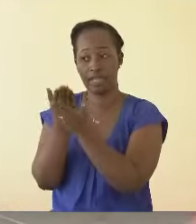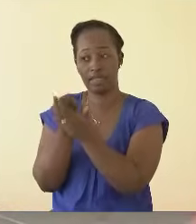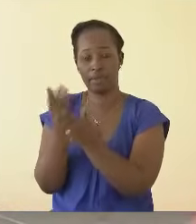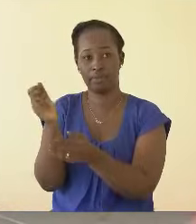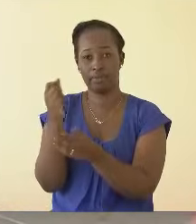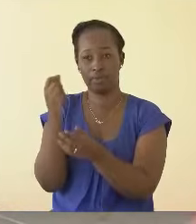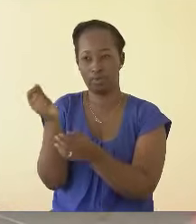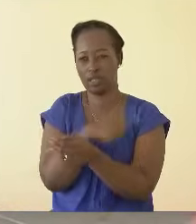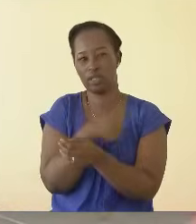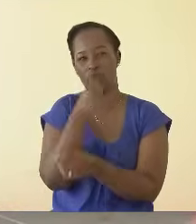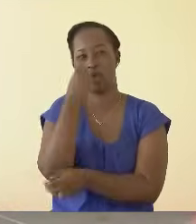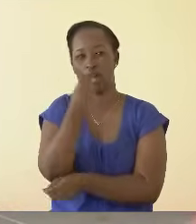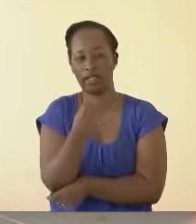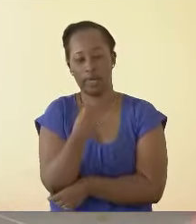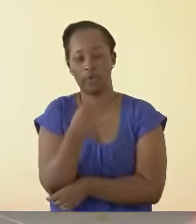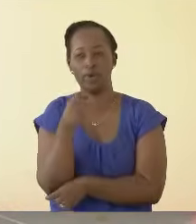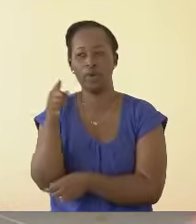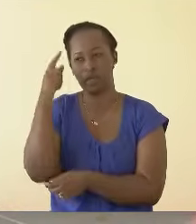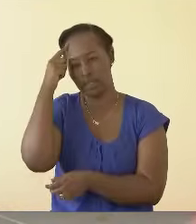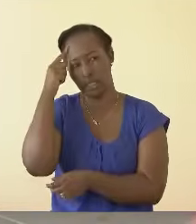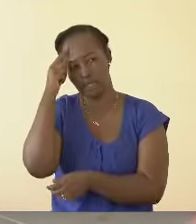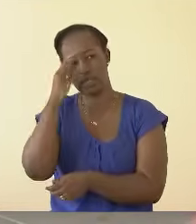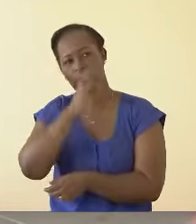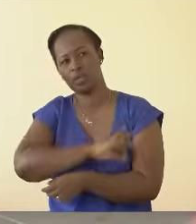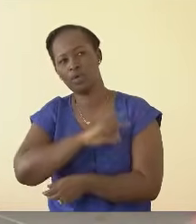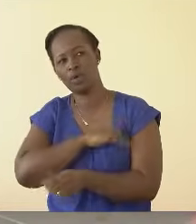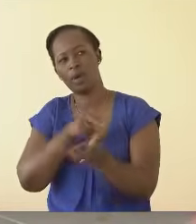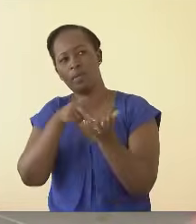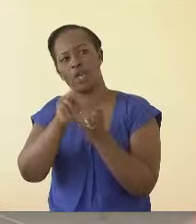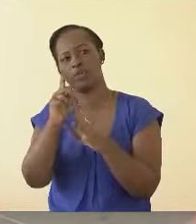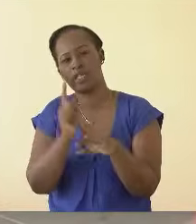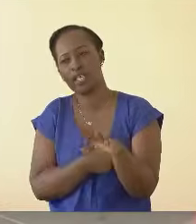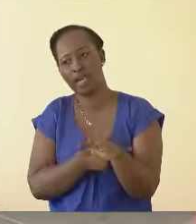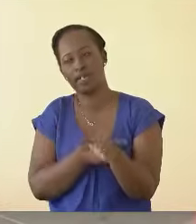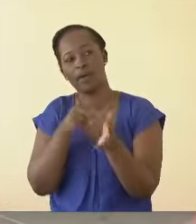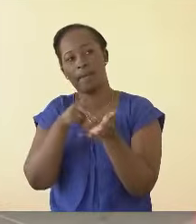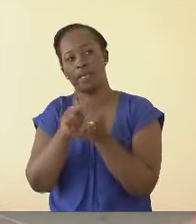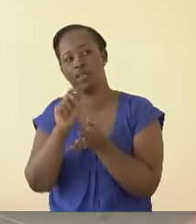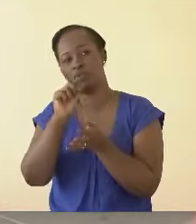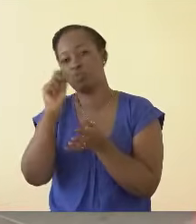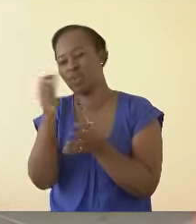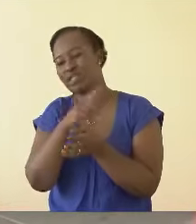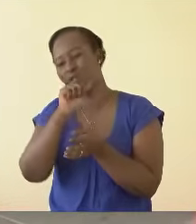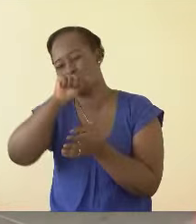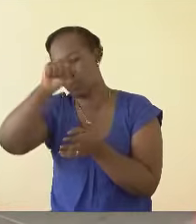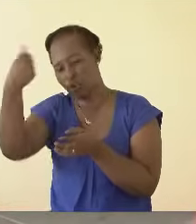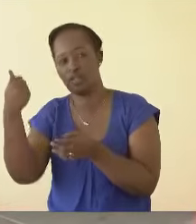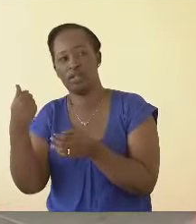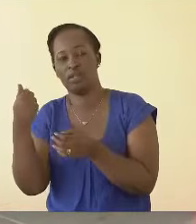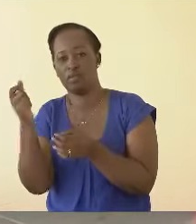May. So when do you think this interest was paid? It was paid in the next month, which is June. So